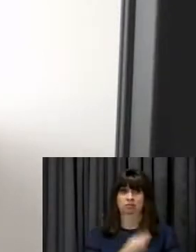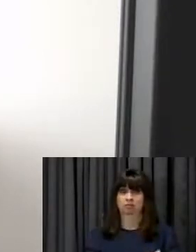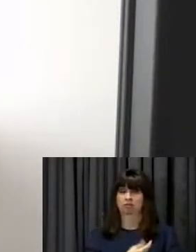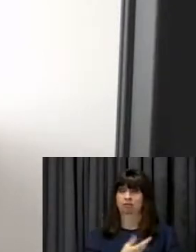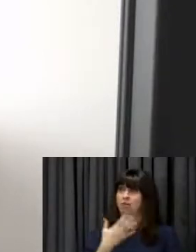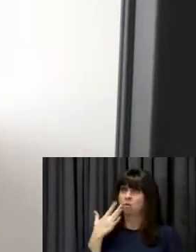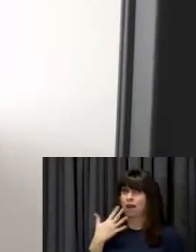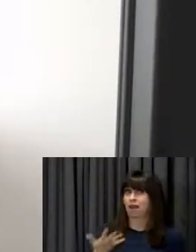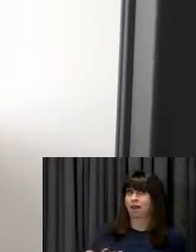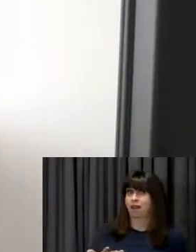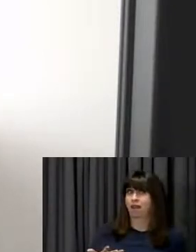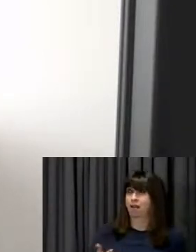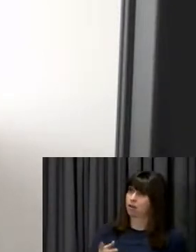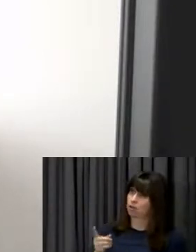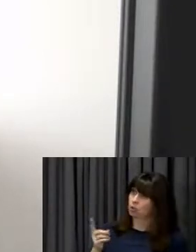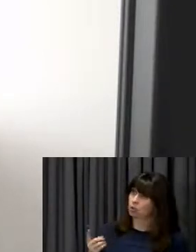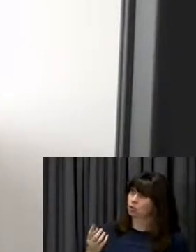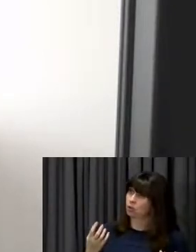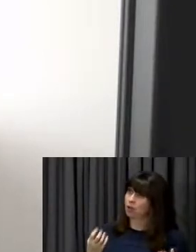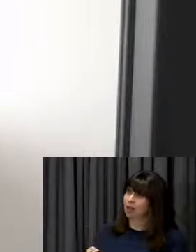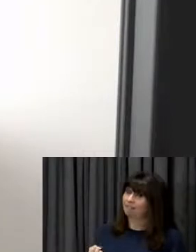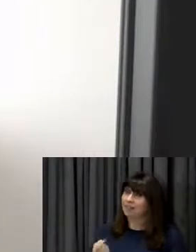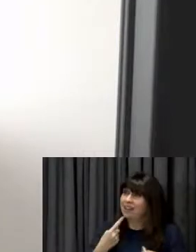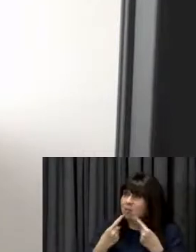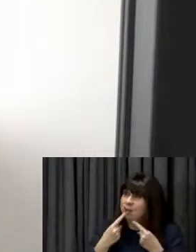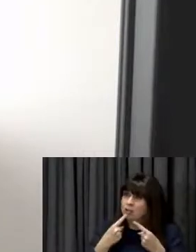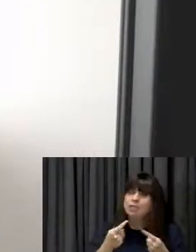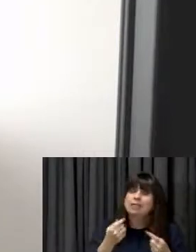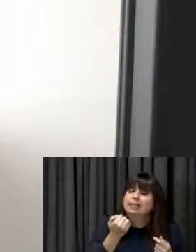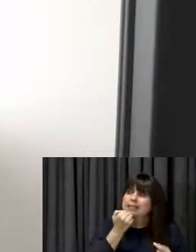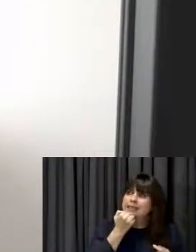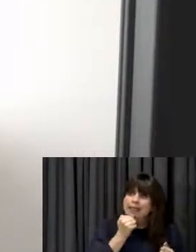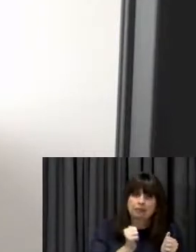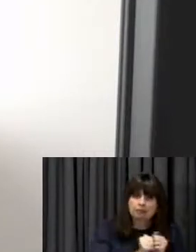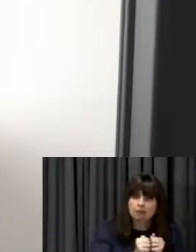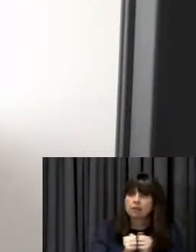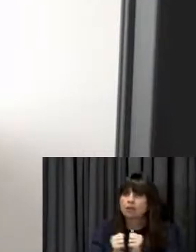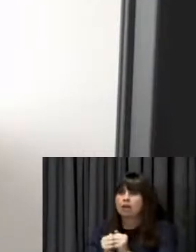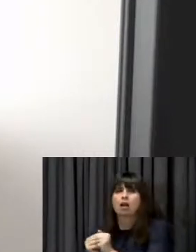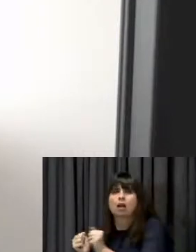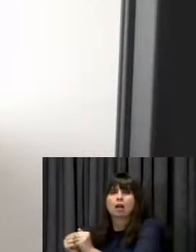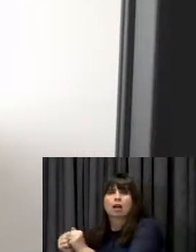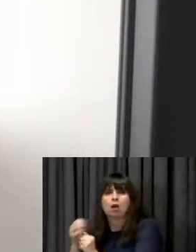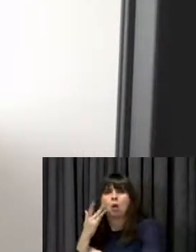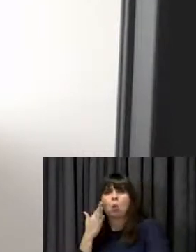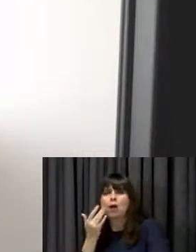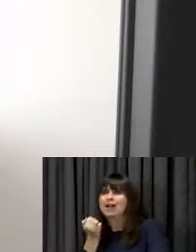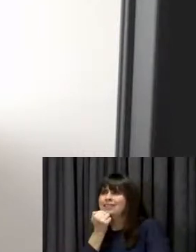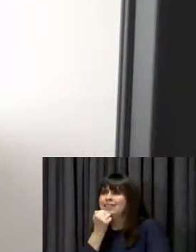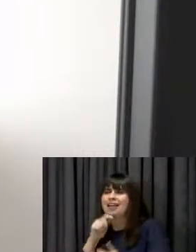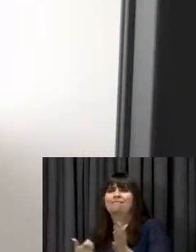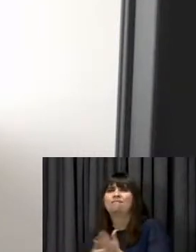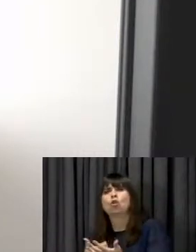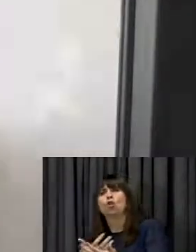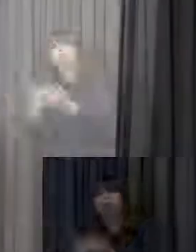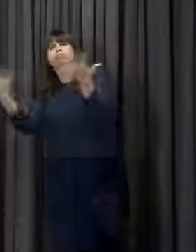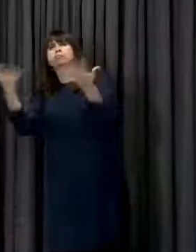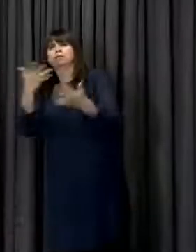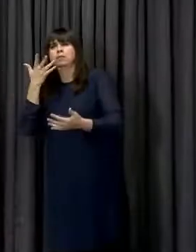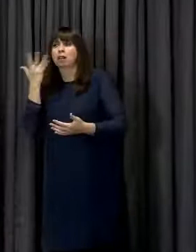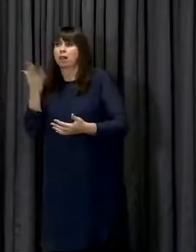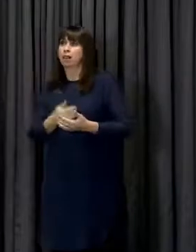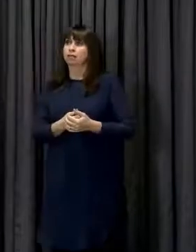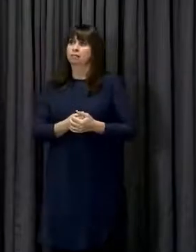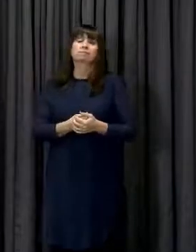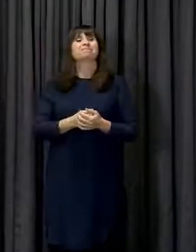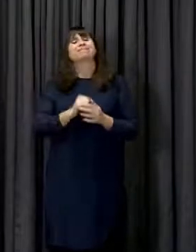being rolled out? And do you have more of a detailed timeframe on when the general population can expect to receive this vaccine? Right, so